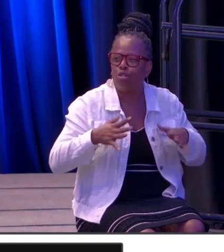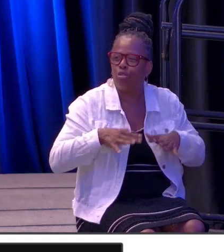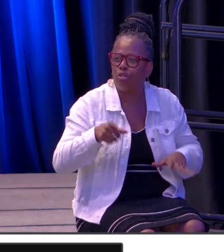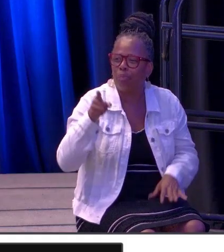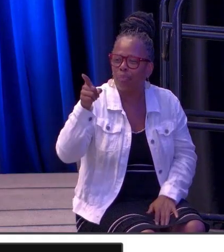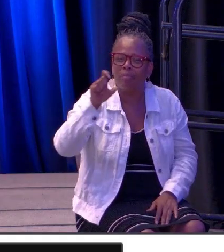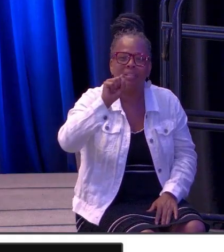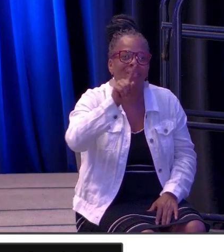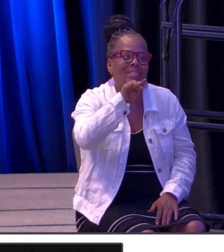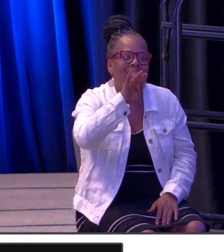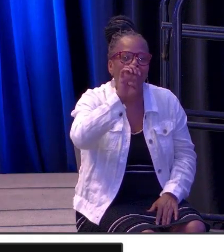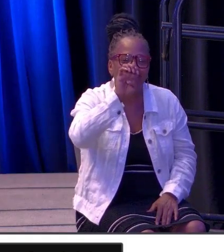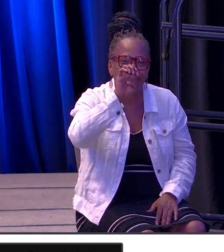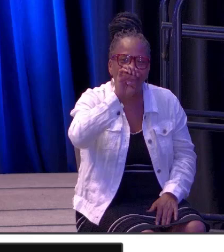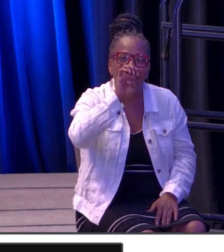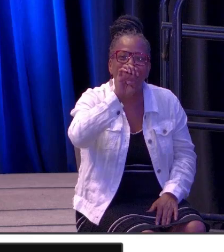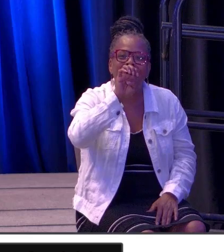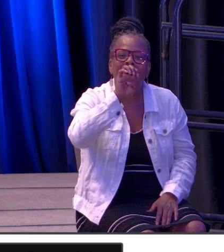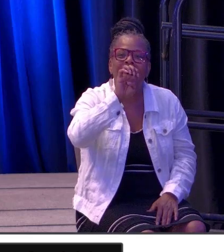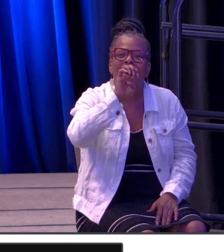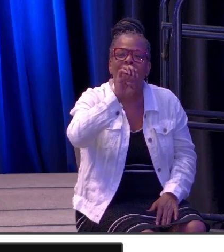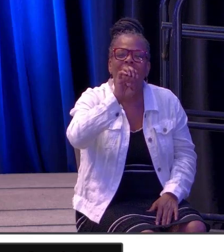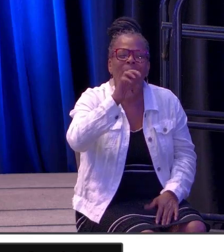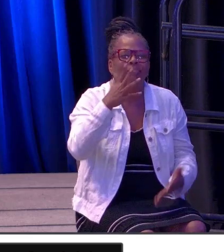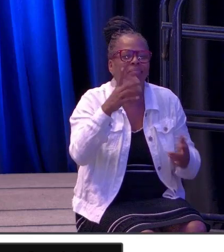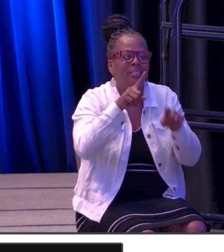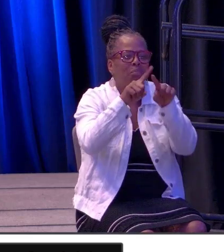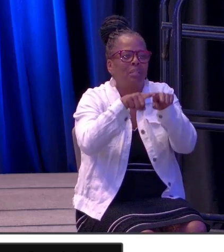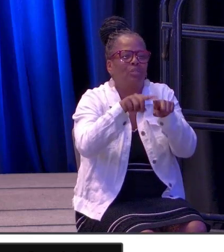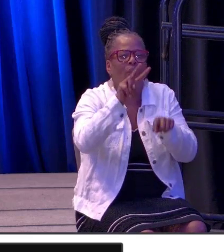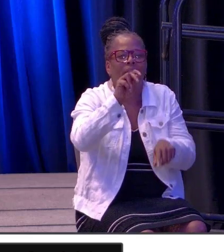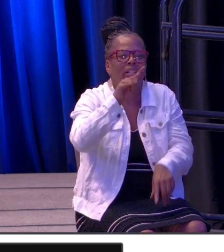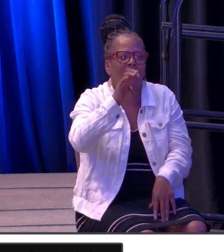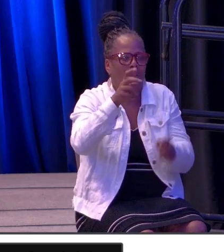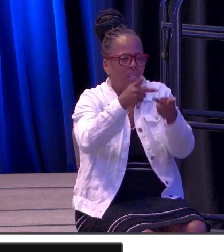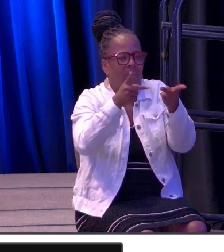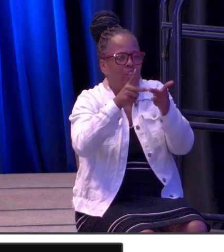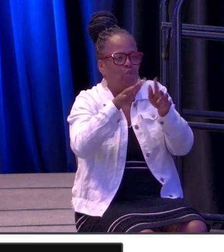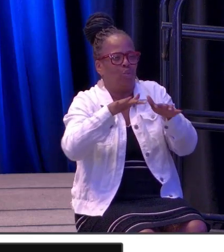This is Steve. I would say, venue, because there's so many times that,